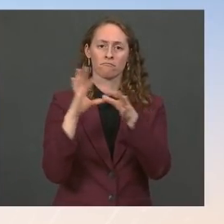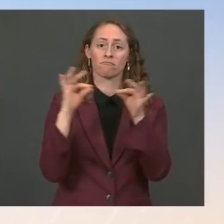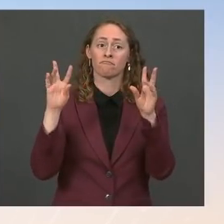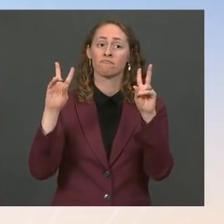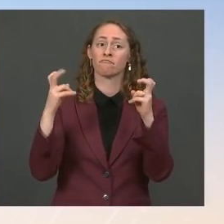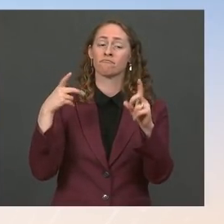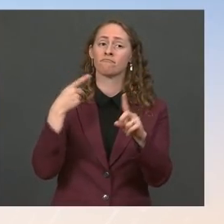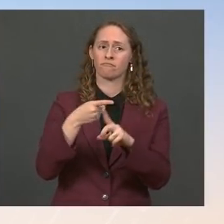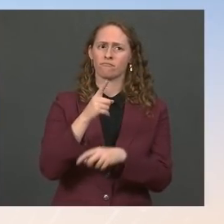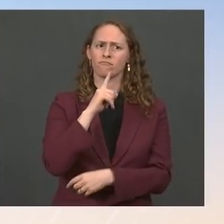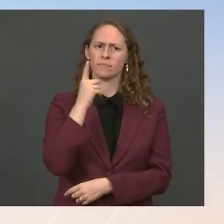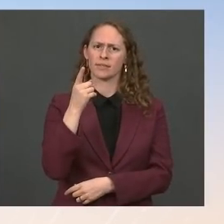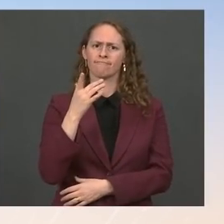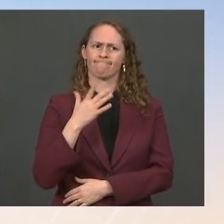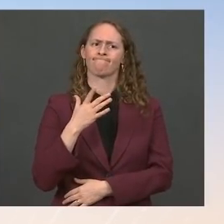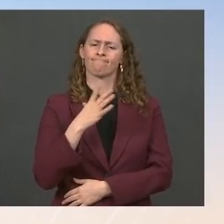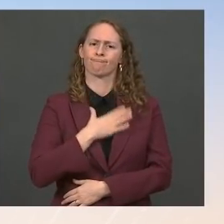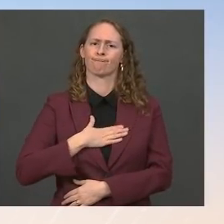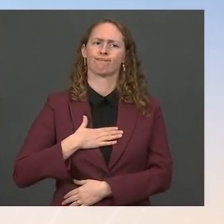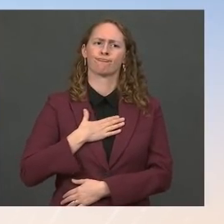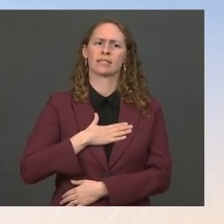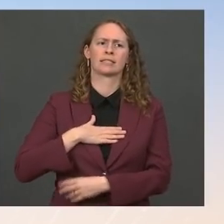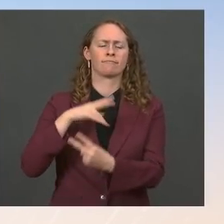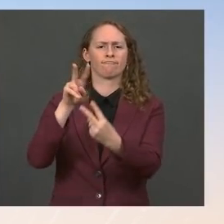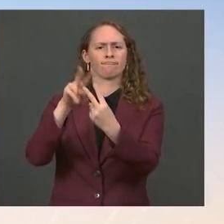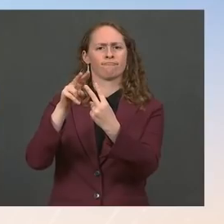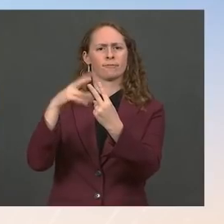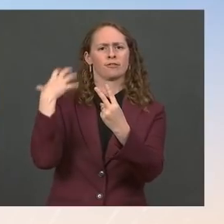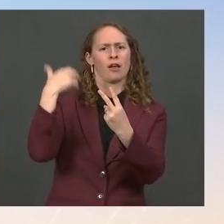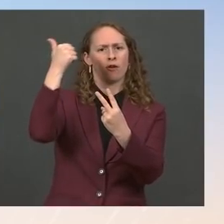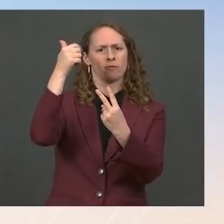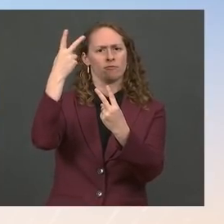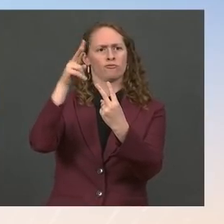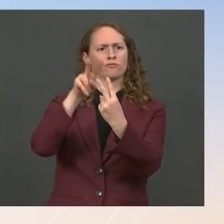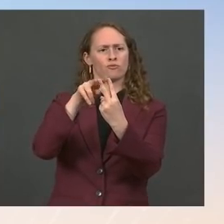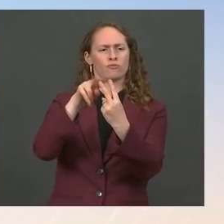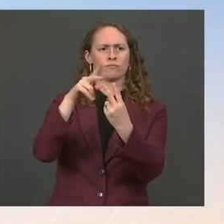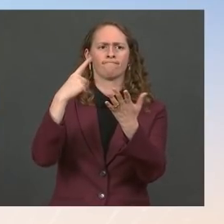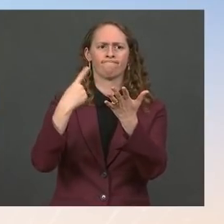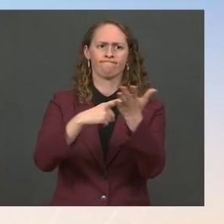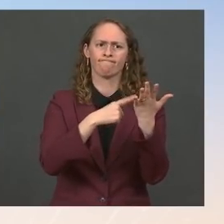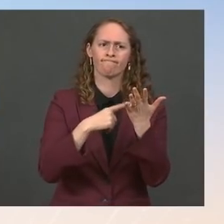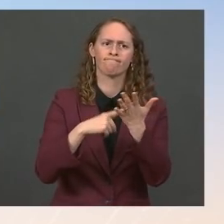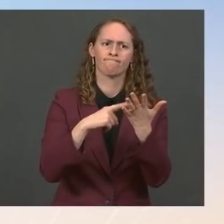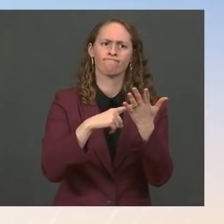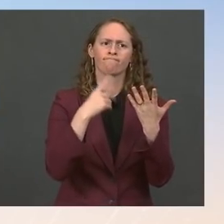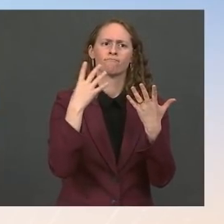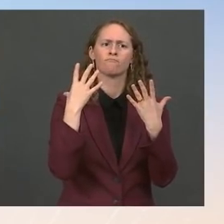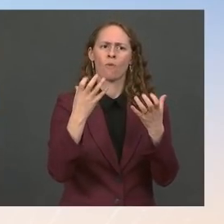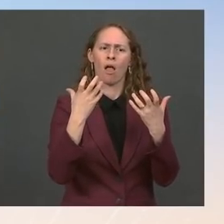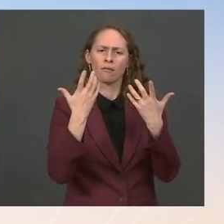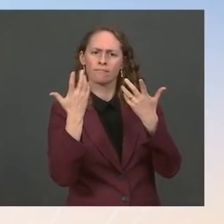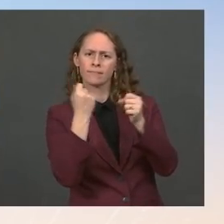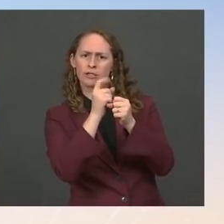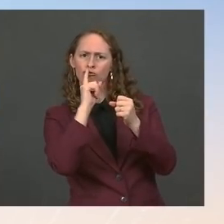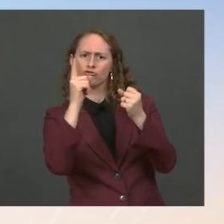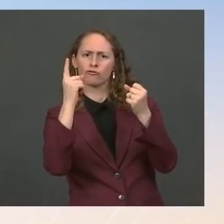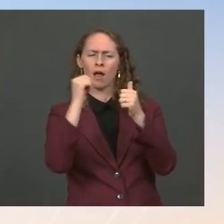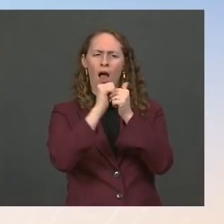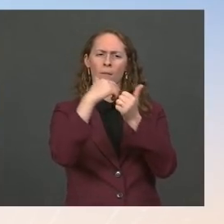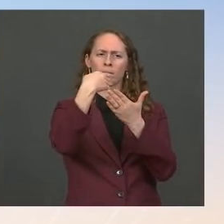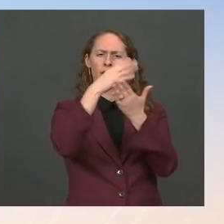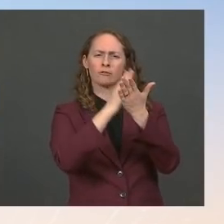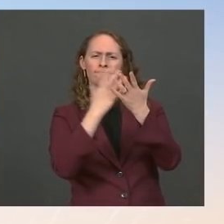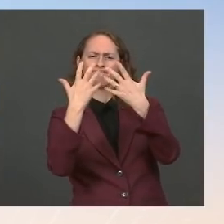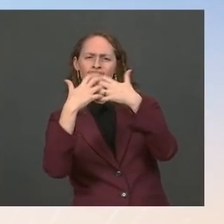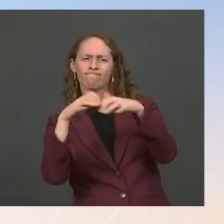appreciates the work of Chairman Wyden and Chairman Neal's leadership on reconciliation, and in particular, the need to close the tax gap. At the core